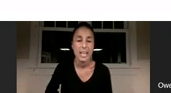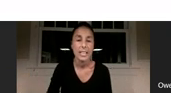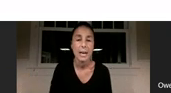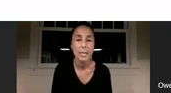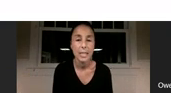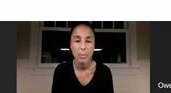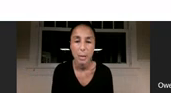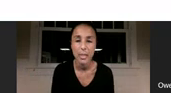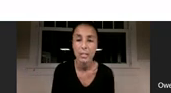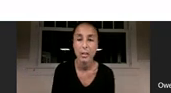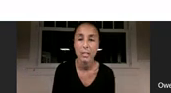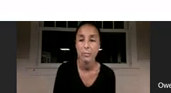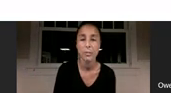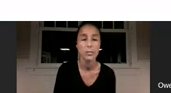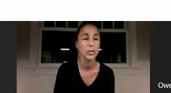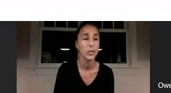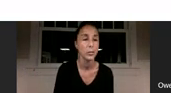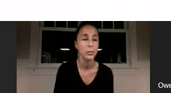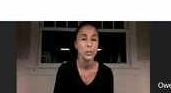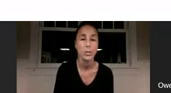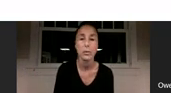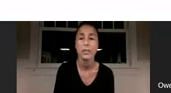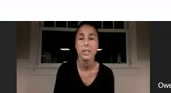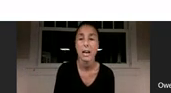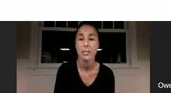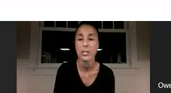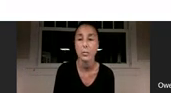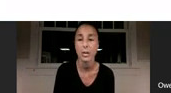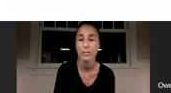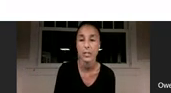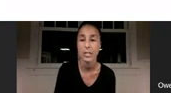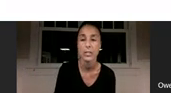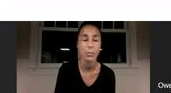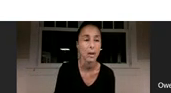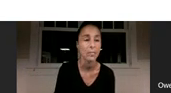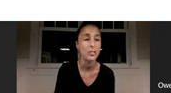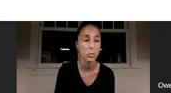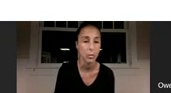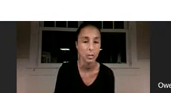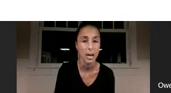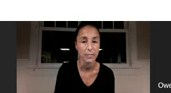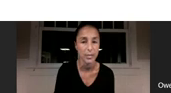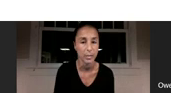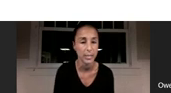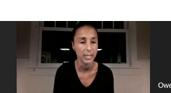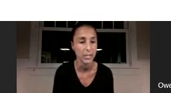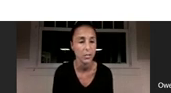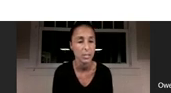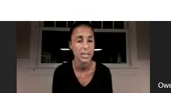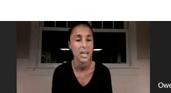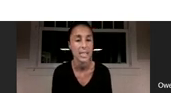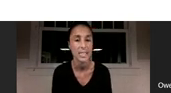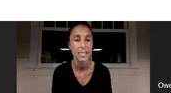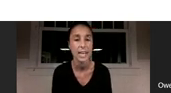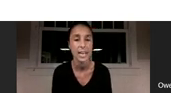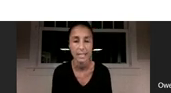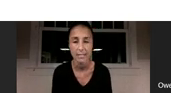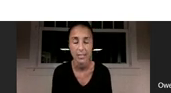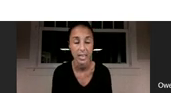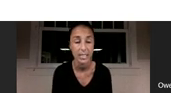As Stephen said, the nominated property is currently improved with two 200,000 square foot, 12-story office buildings constructed